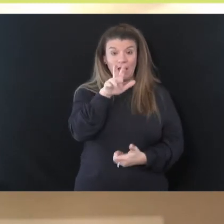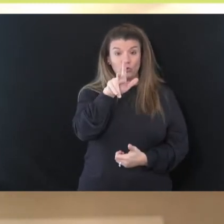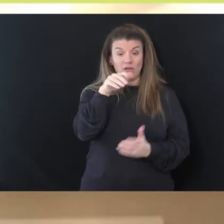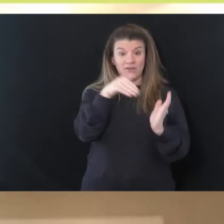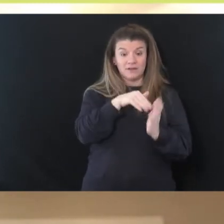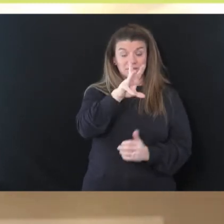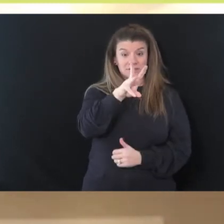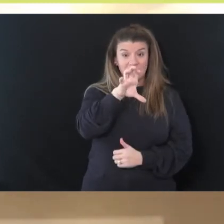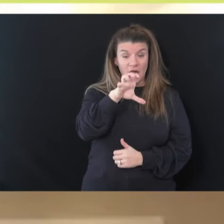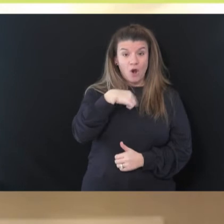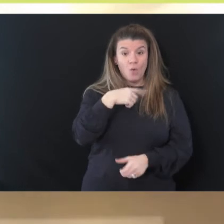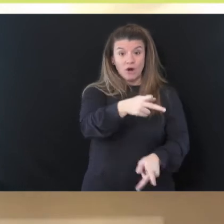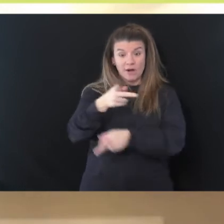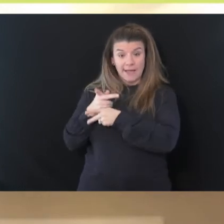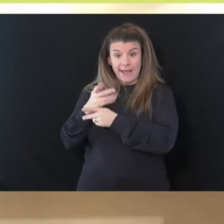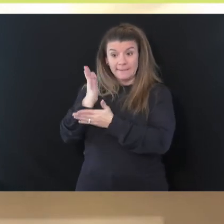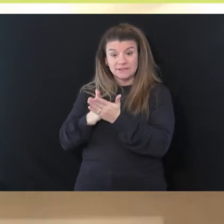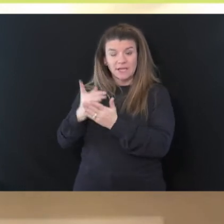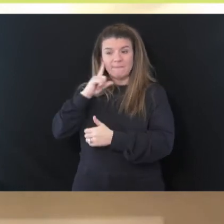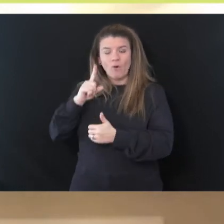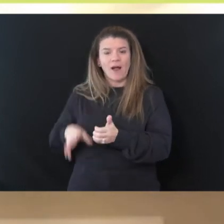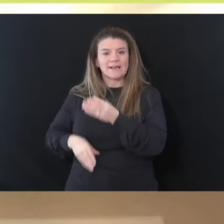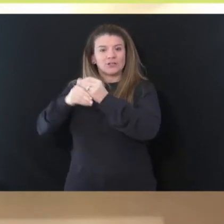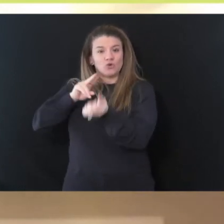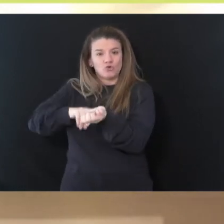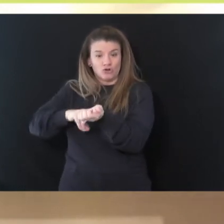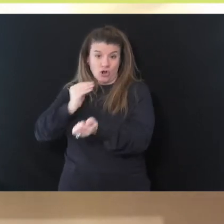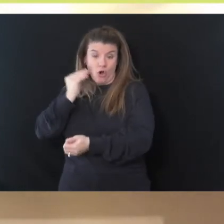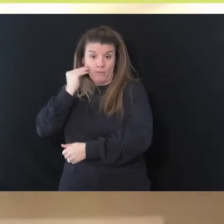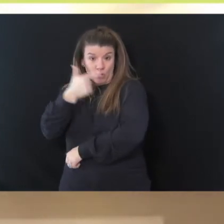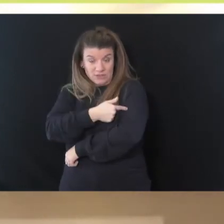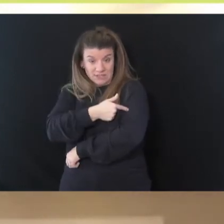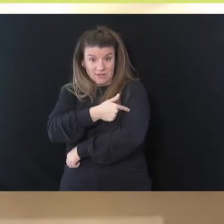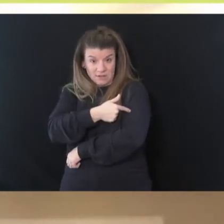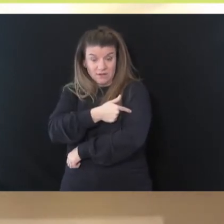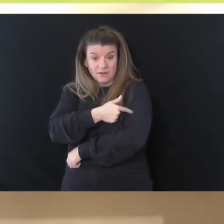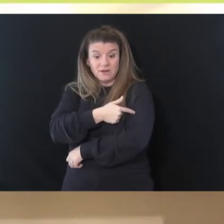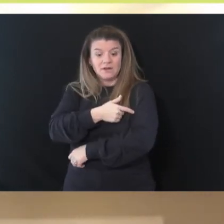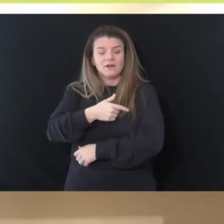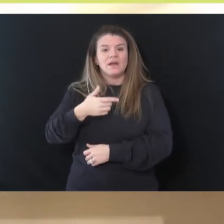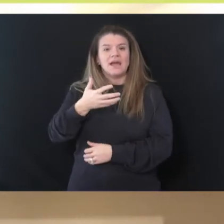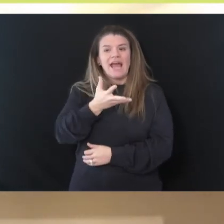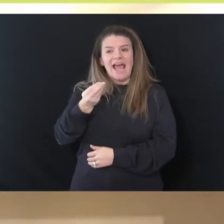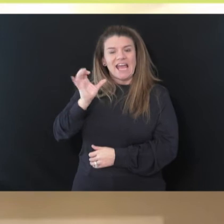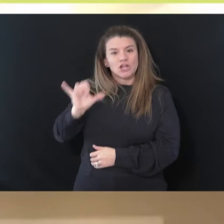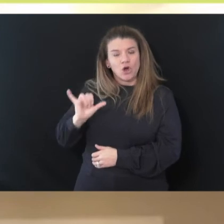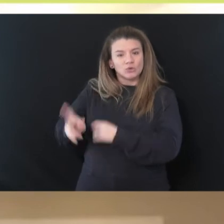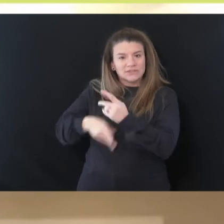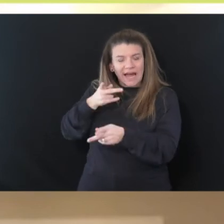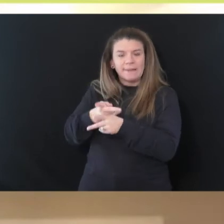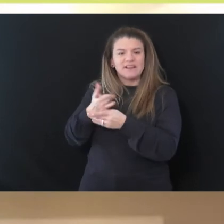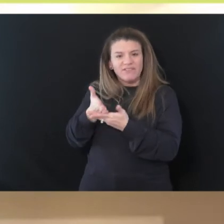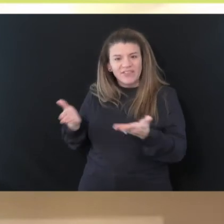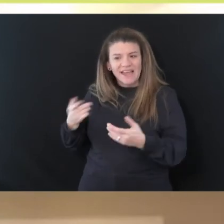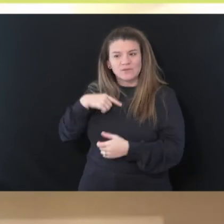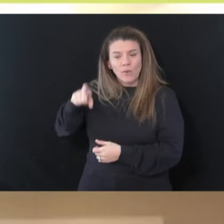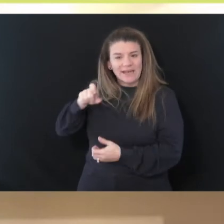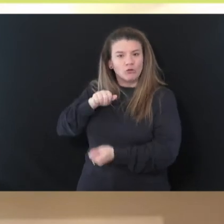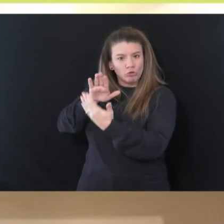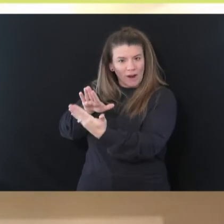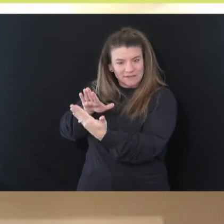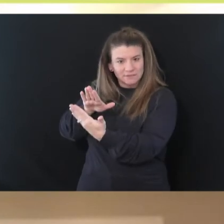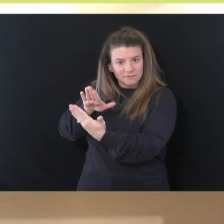23,600 to get to key populations like additional nursing home doses and those types of things that we need to